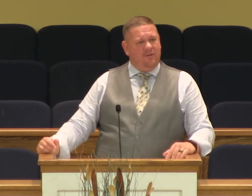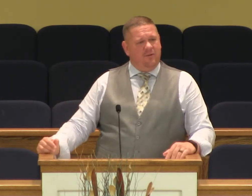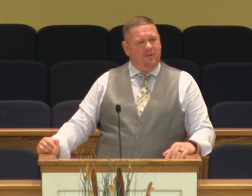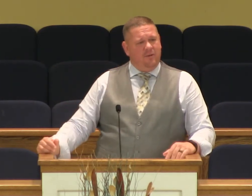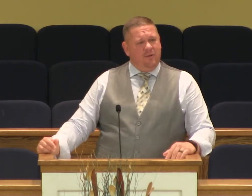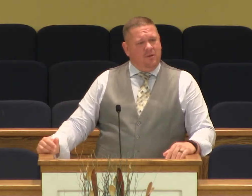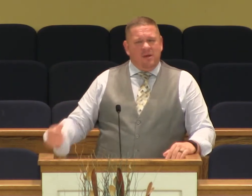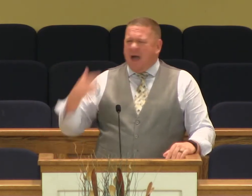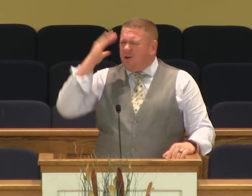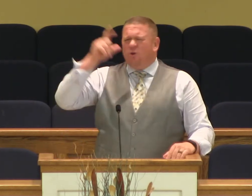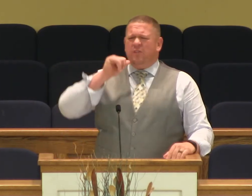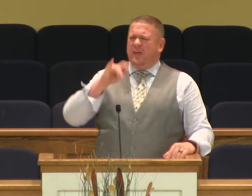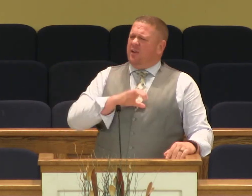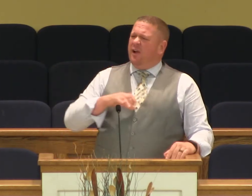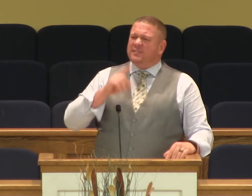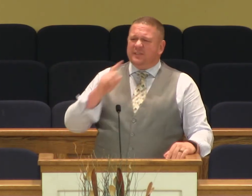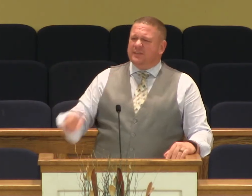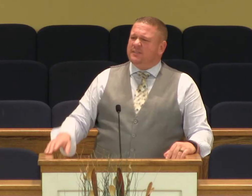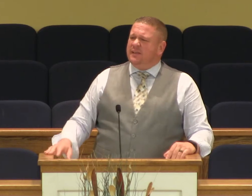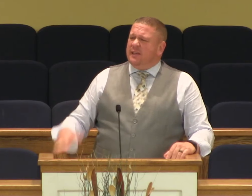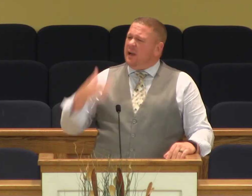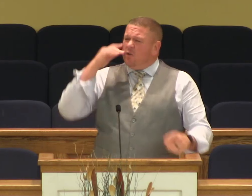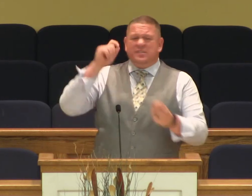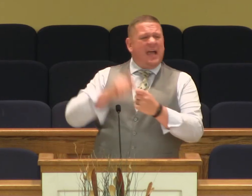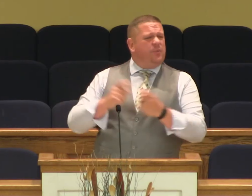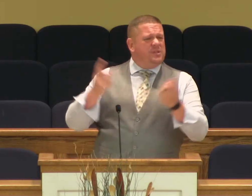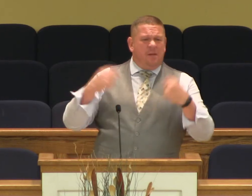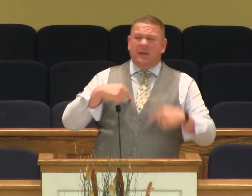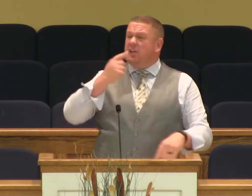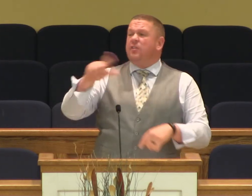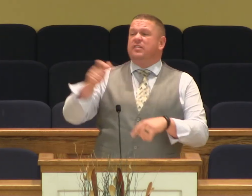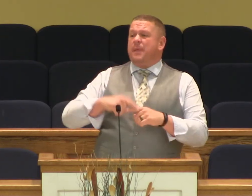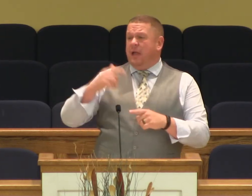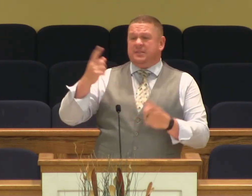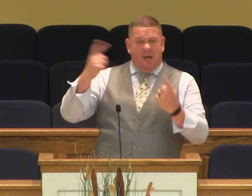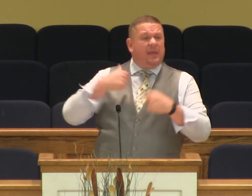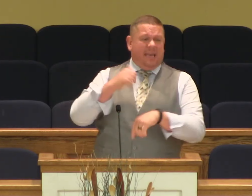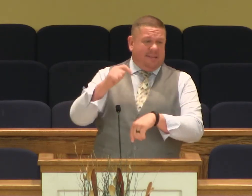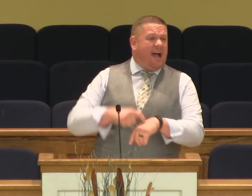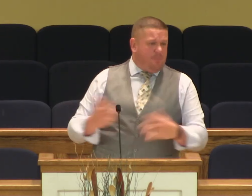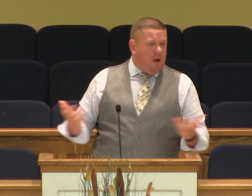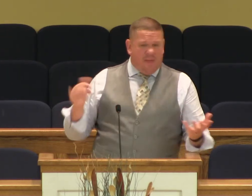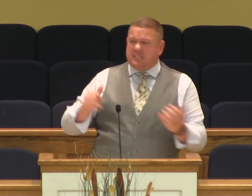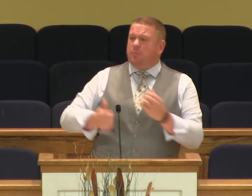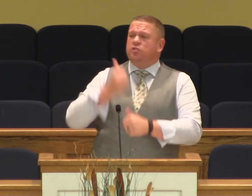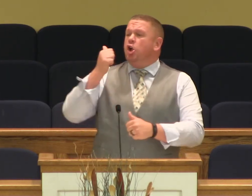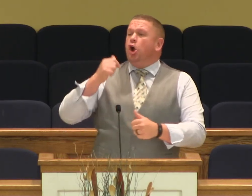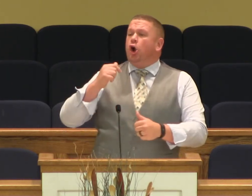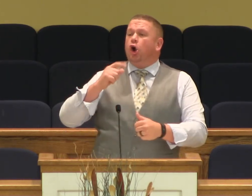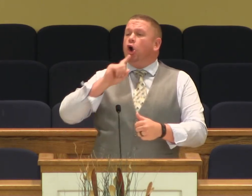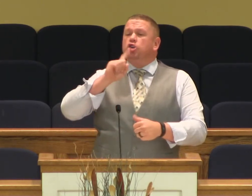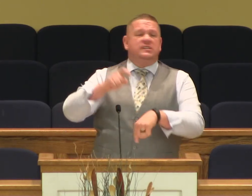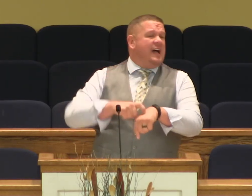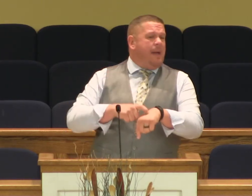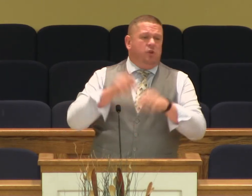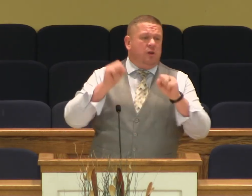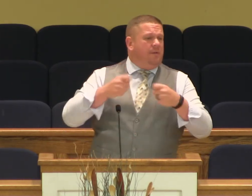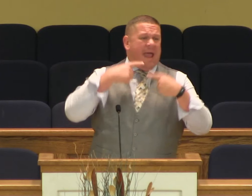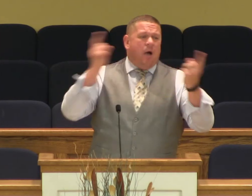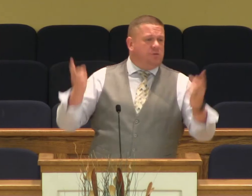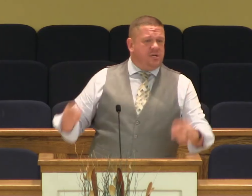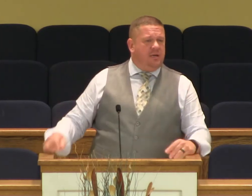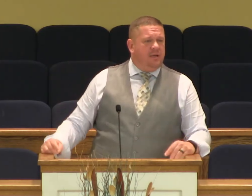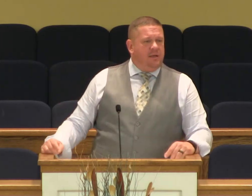now. I don't know who the Antichrist is. And I don't know exactly when he's going to come. I tell you all the time, he's coming anytime, right? That's the most urgent time